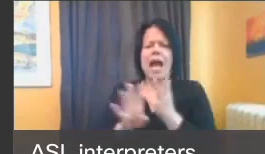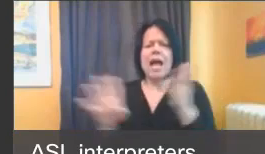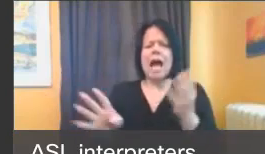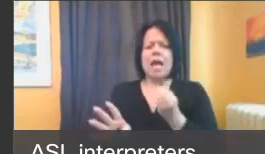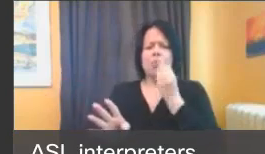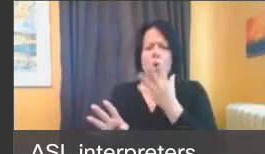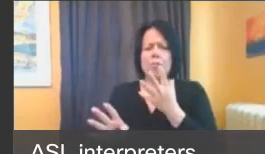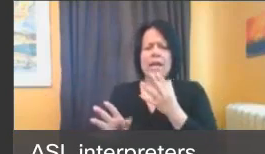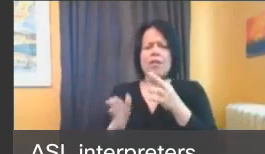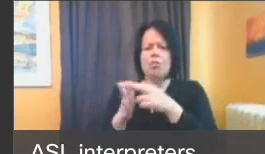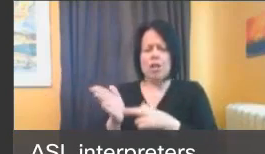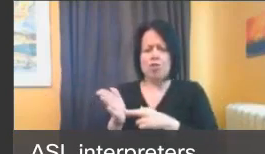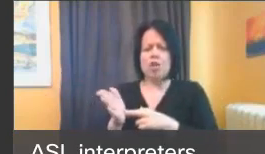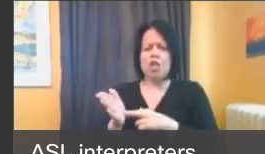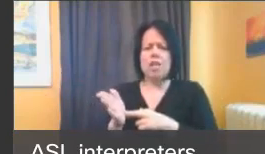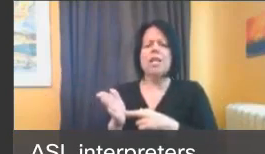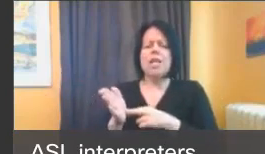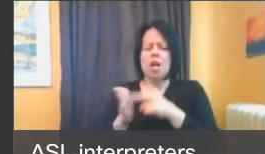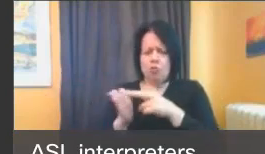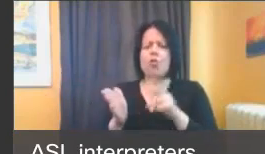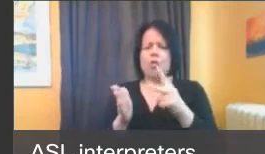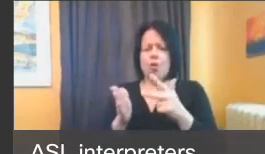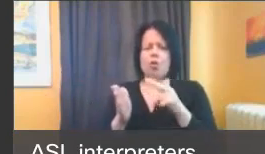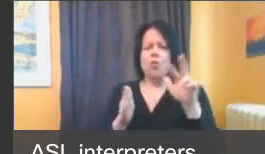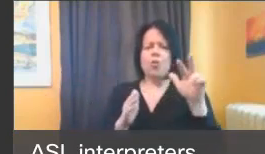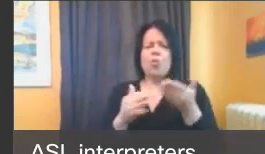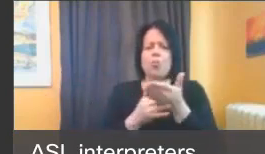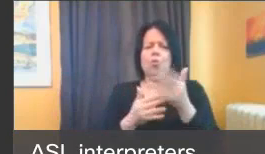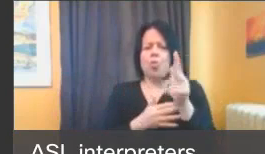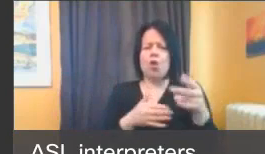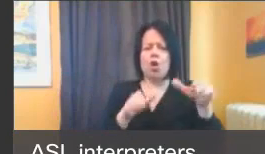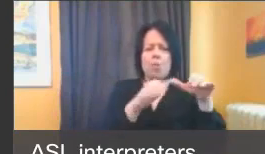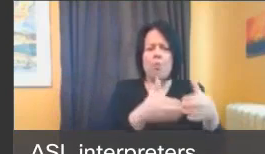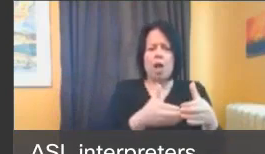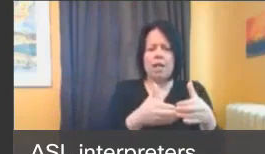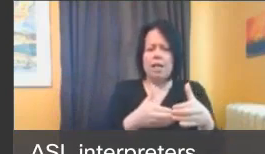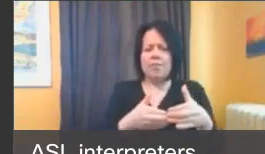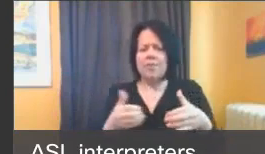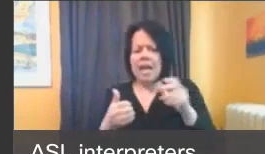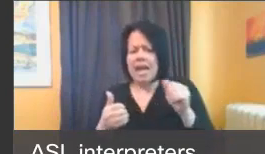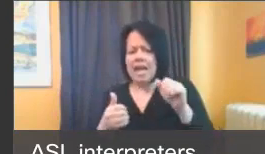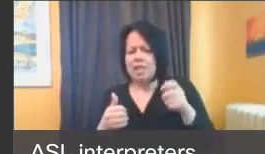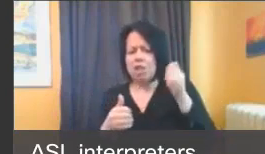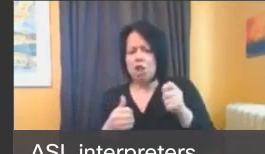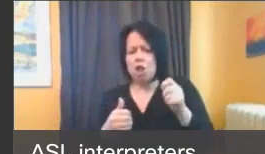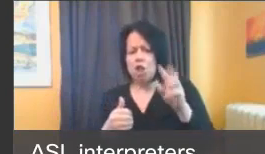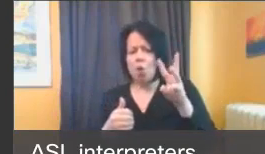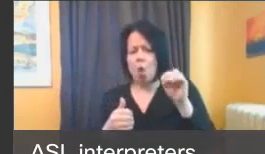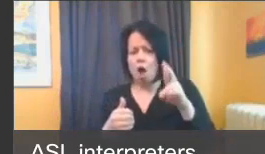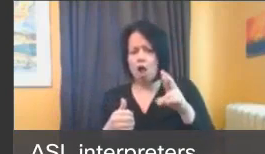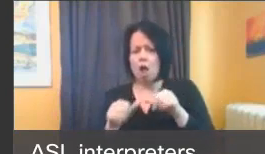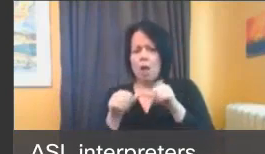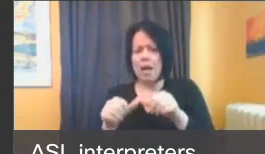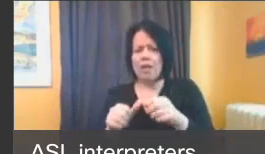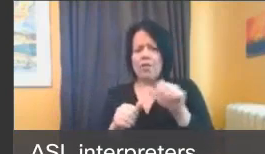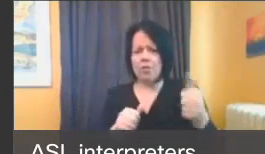registration disclaimer for third party organizations. Mm-hmm. And Judge Walker upheld the rest of it and just enjoyed those